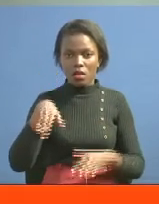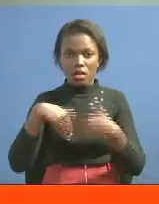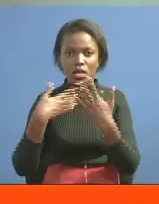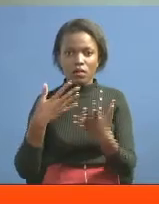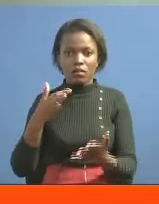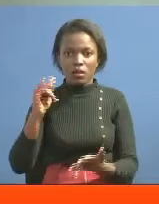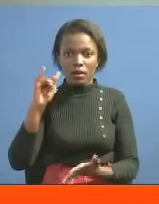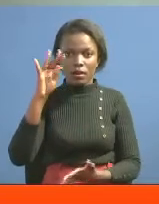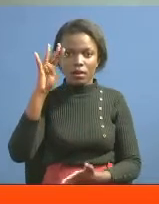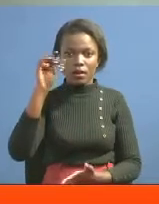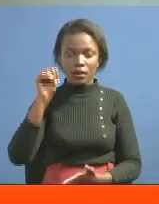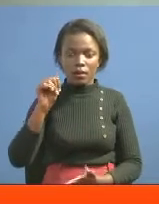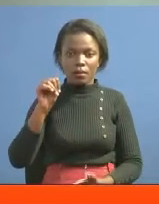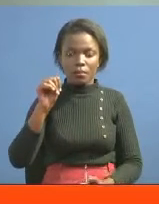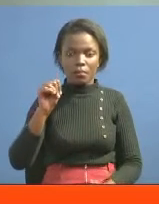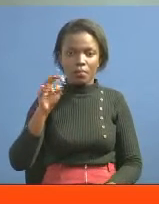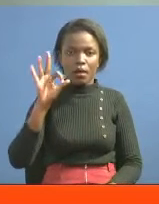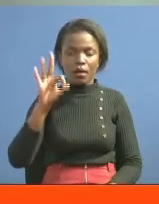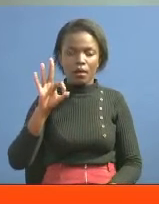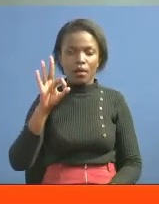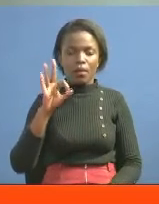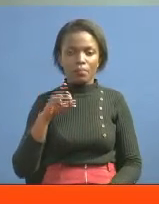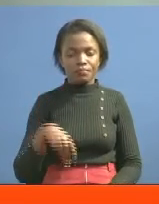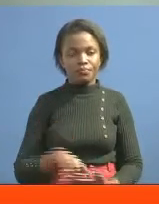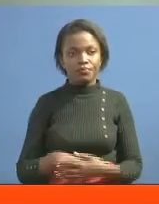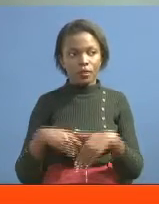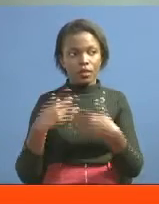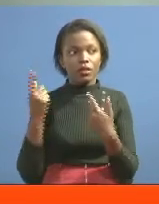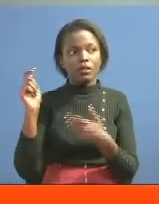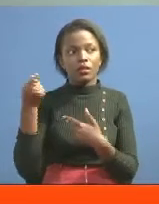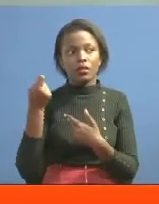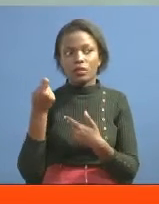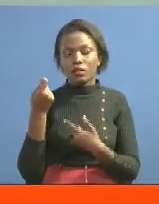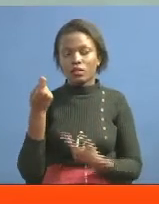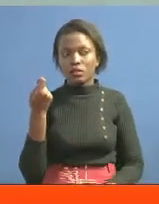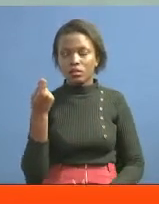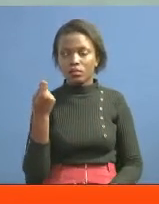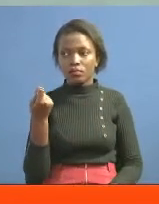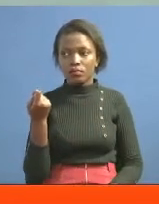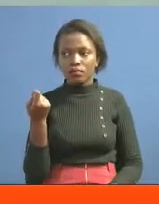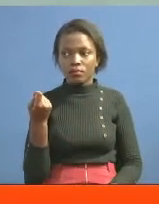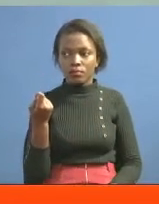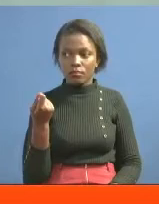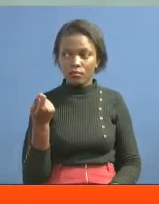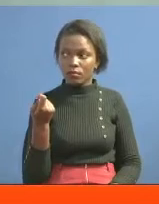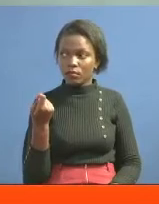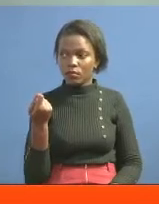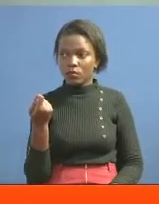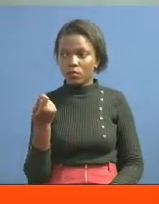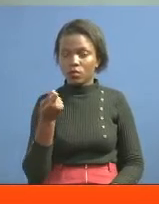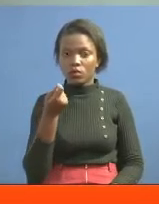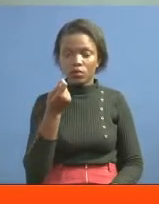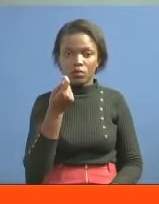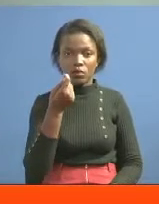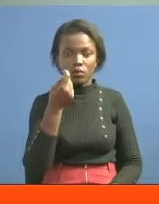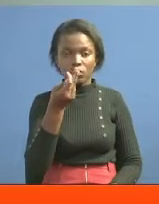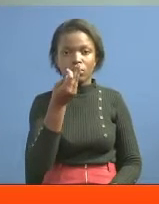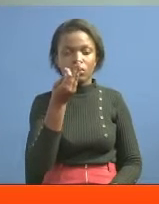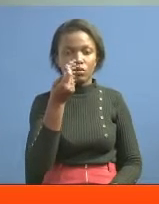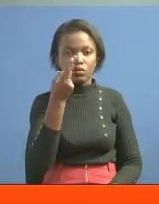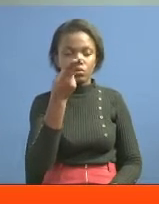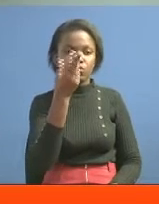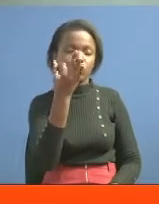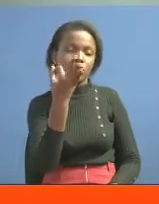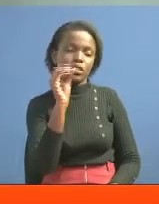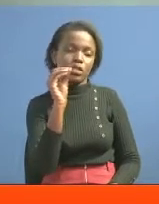IMF to Kenya for this recovery that you're talking about. Yes. More than 230,000 people